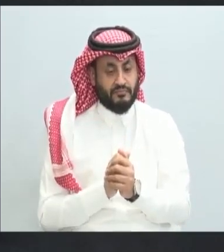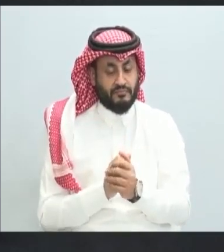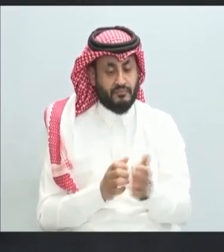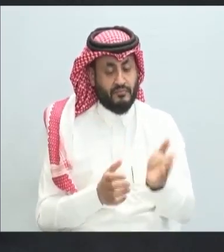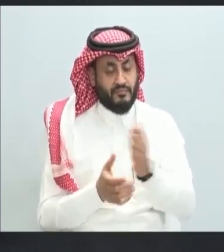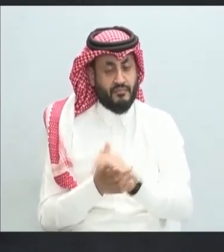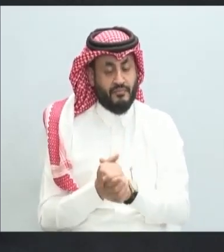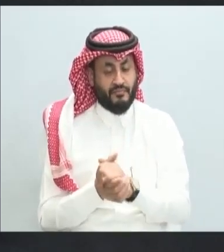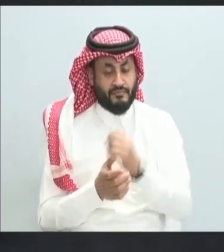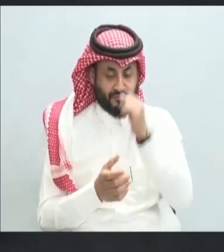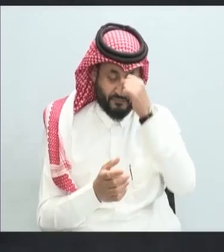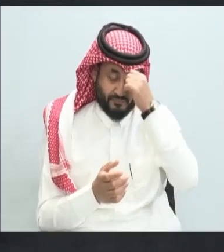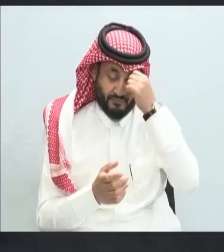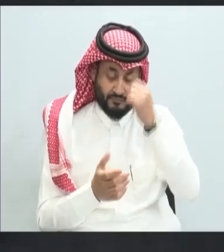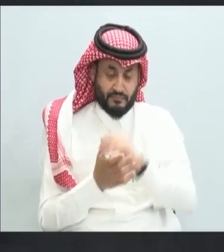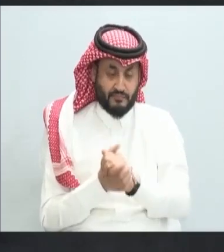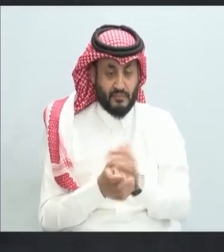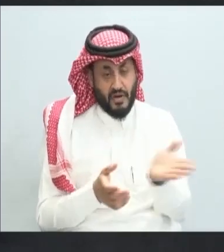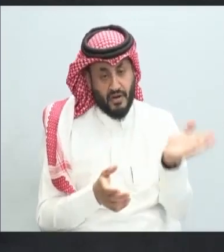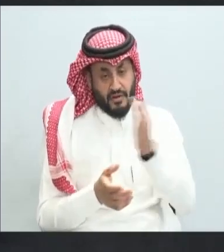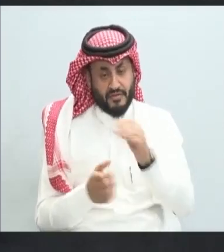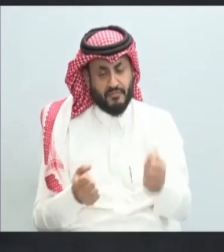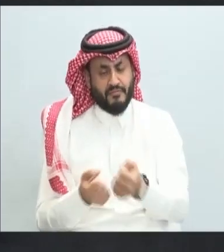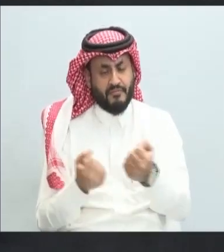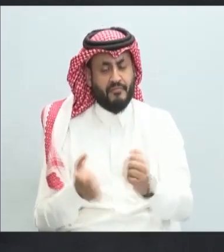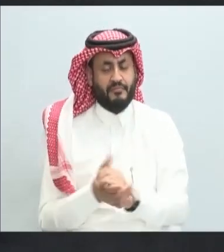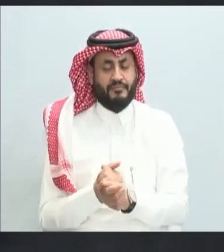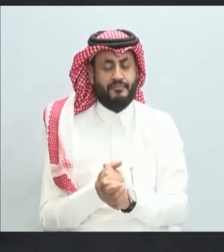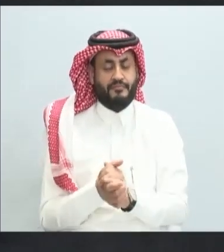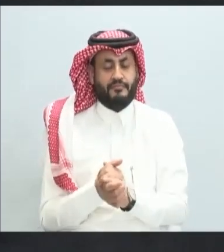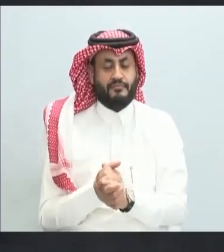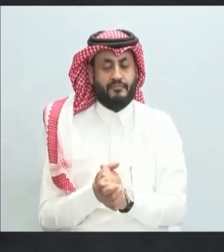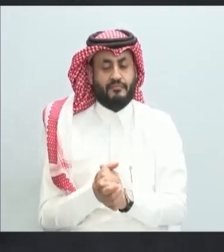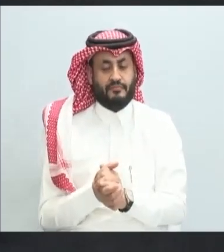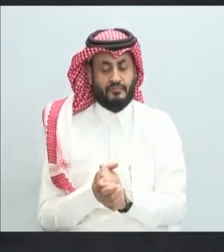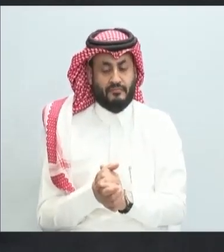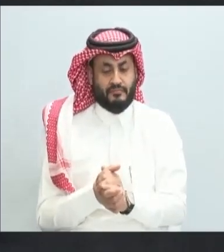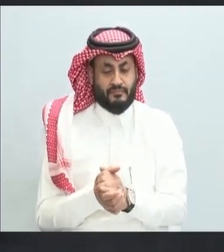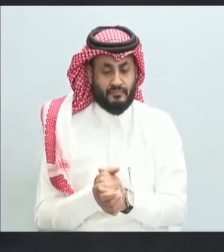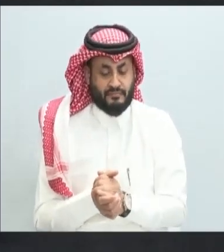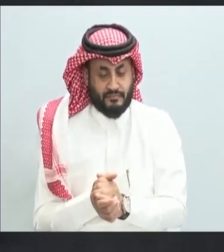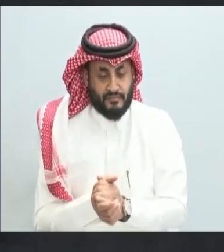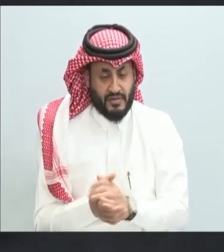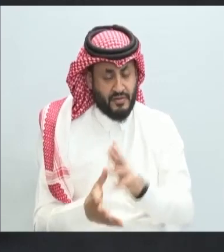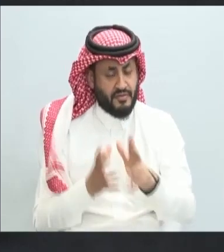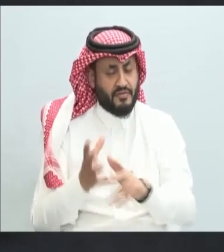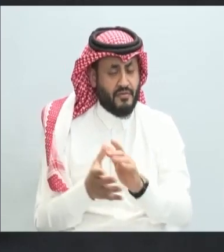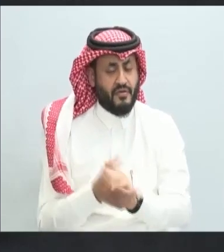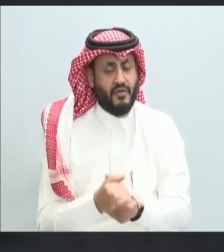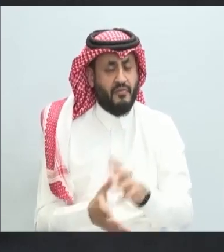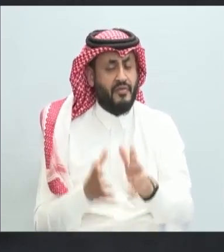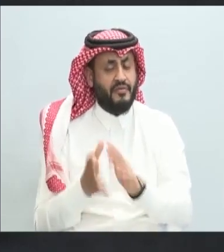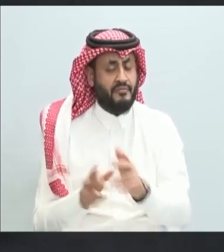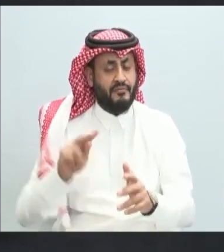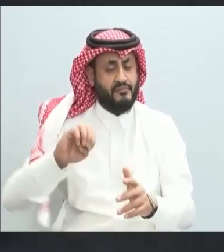or he finished his diary by saying, let's play. So now this is about Kenan's diary.